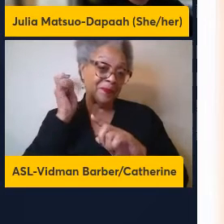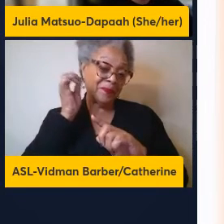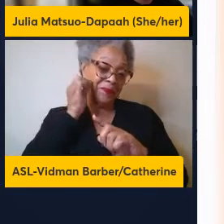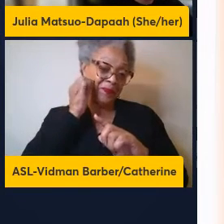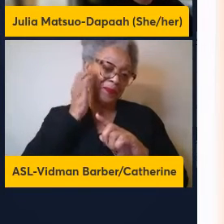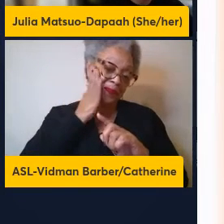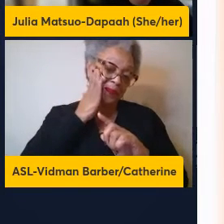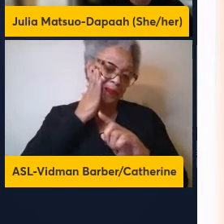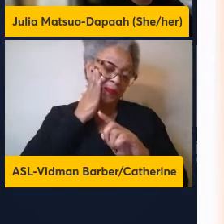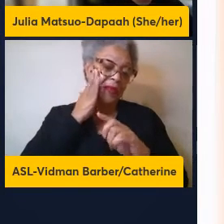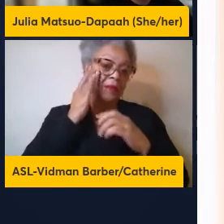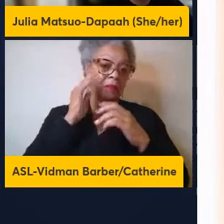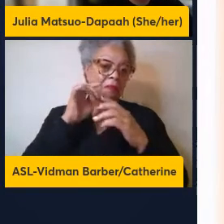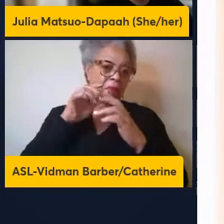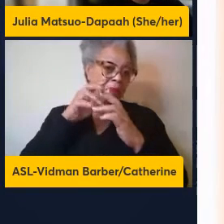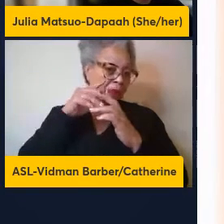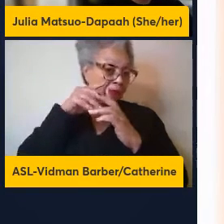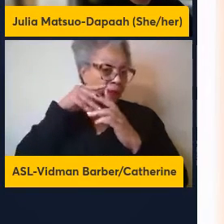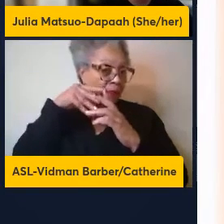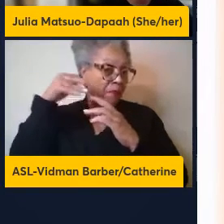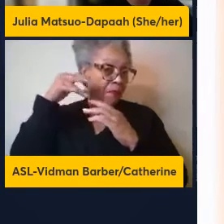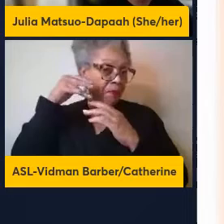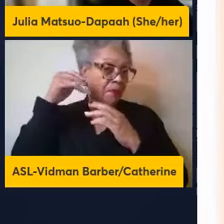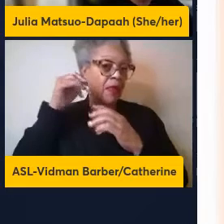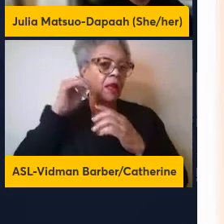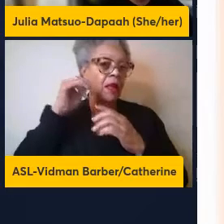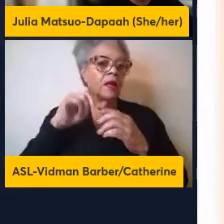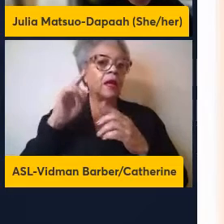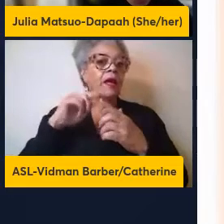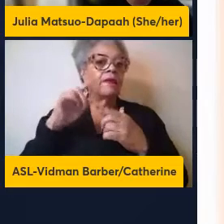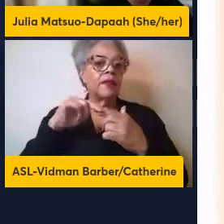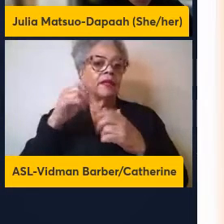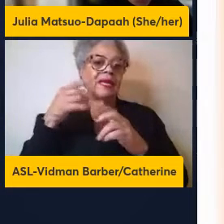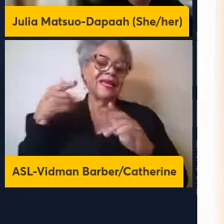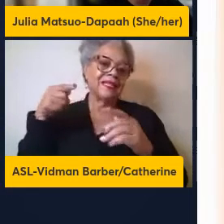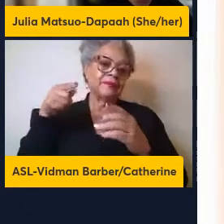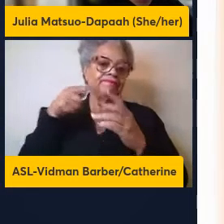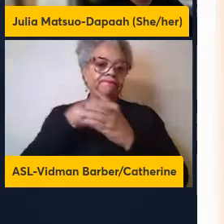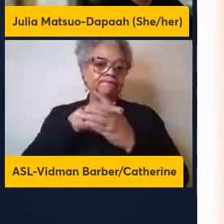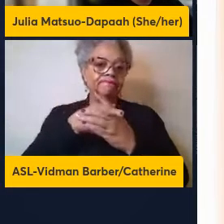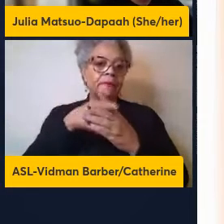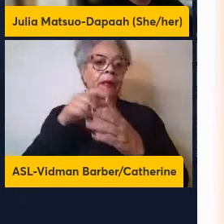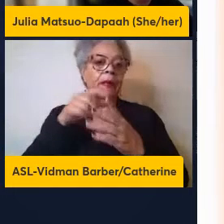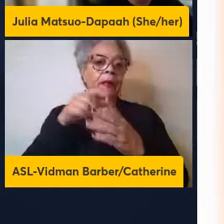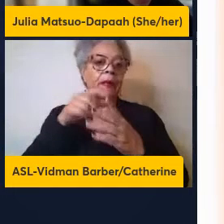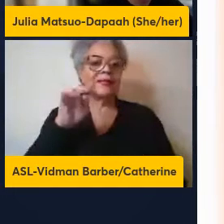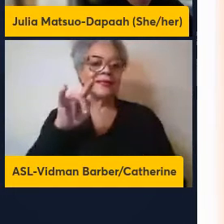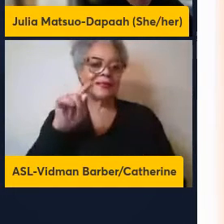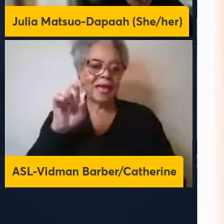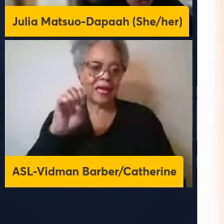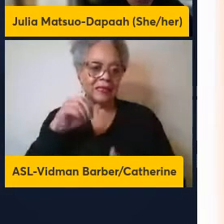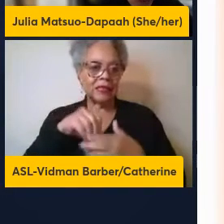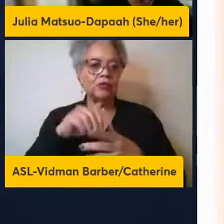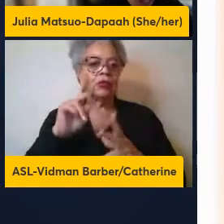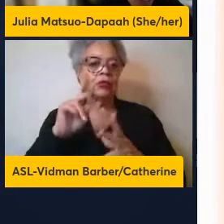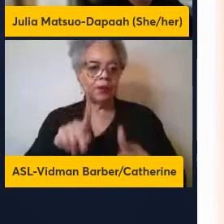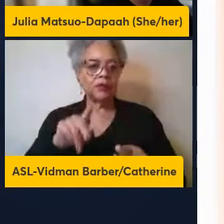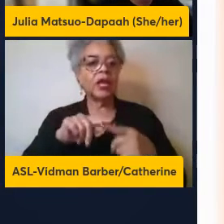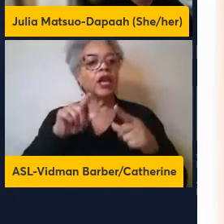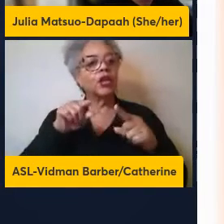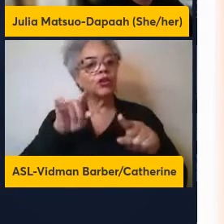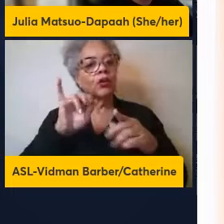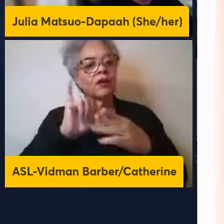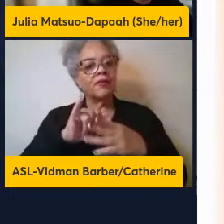bloodstream. And these parasites multiply in the liver as well as in the bloodstream. And during this blood